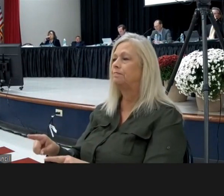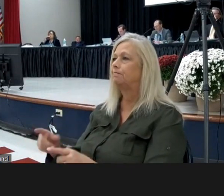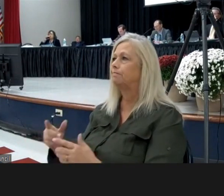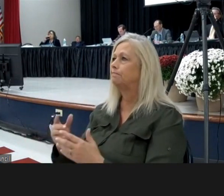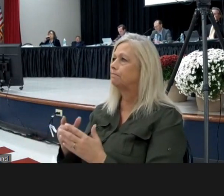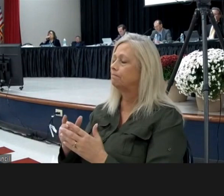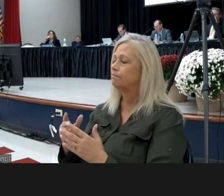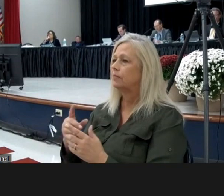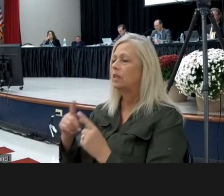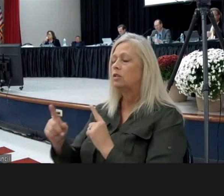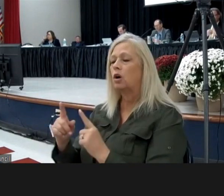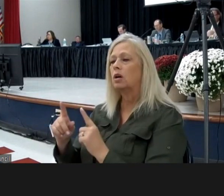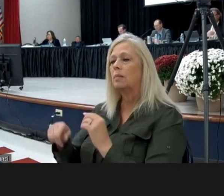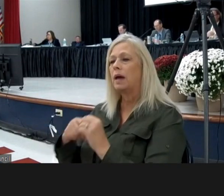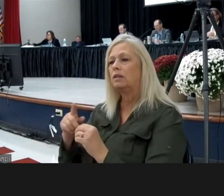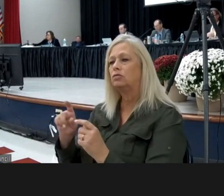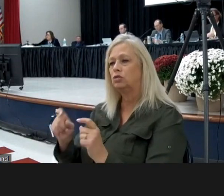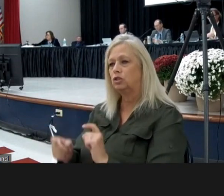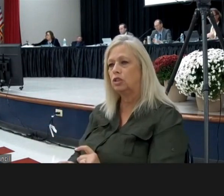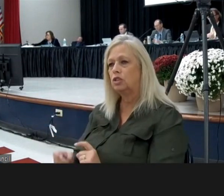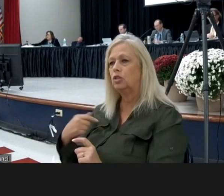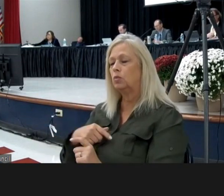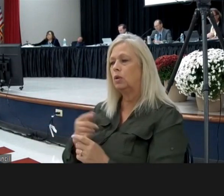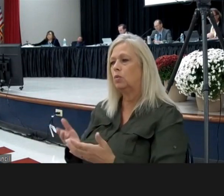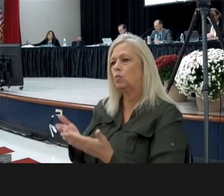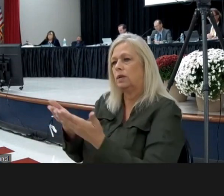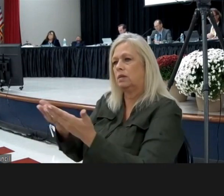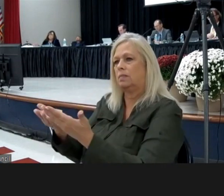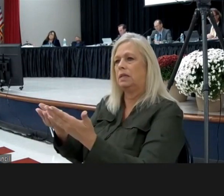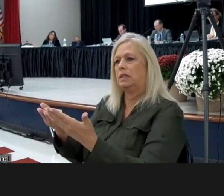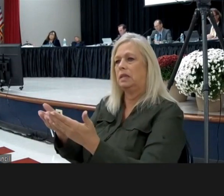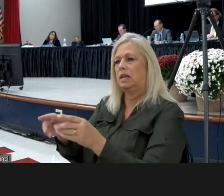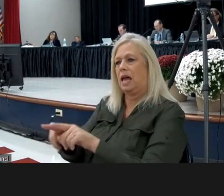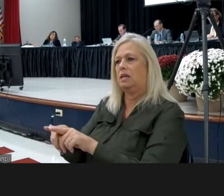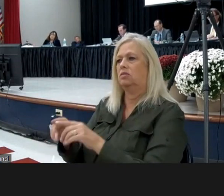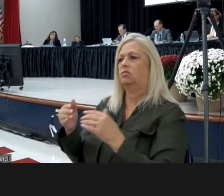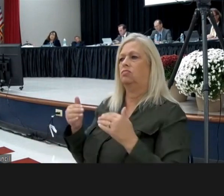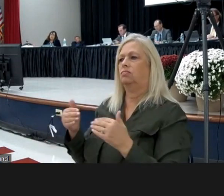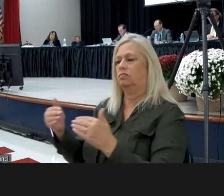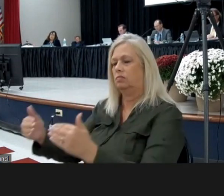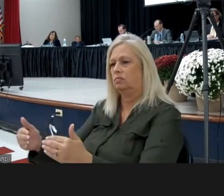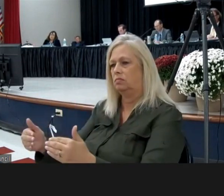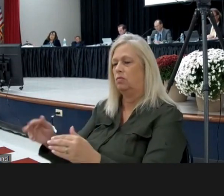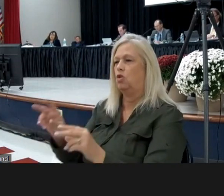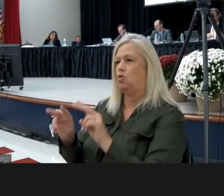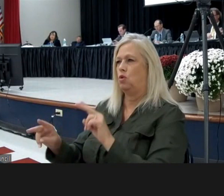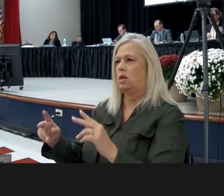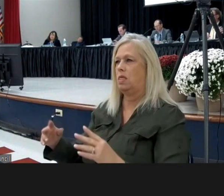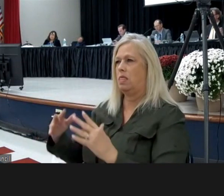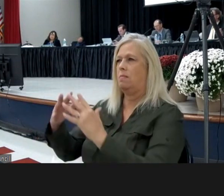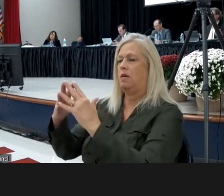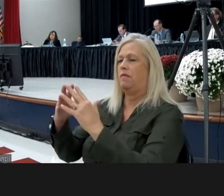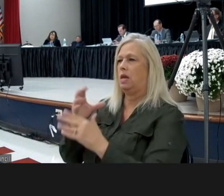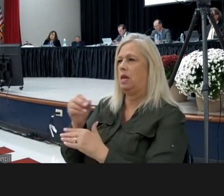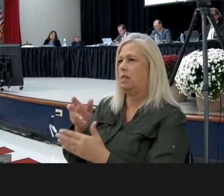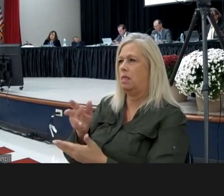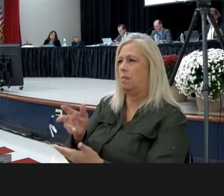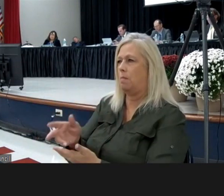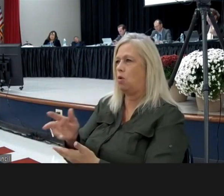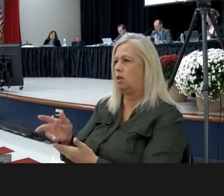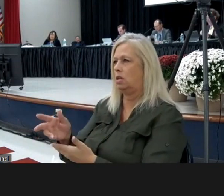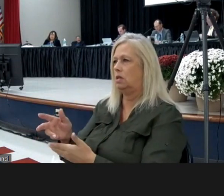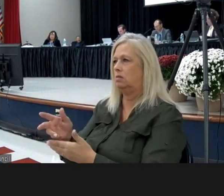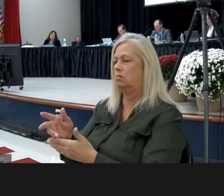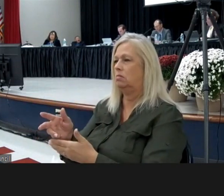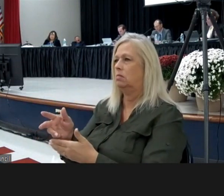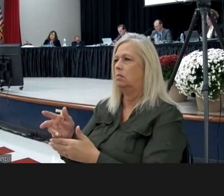talk to you about some changes that we're recommending. So looking at the pavilion and the parking garage and the hotel, this is a slide from